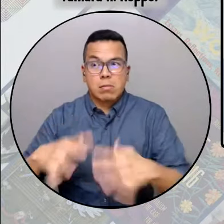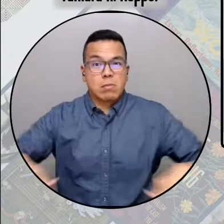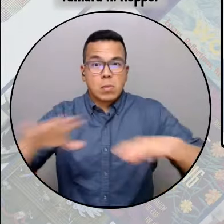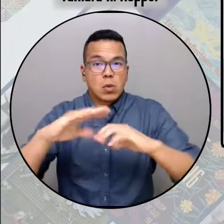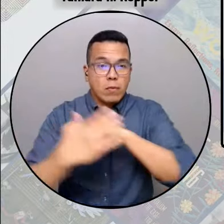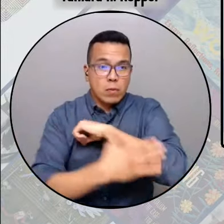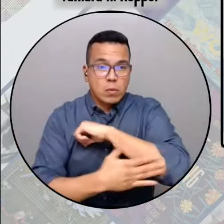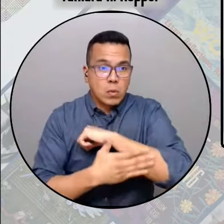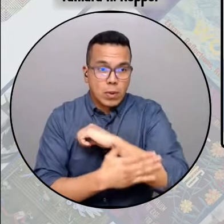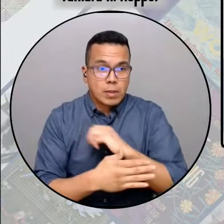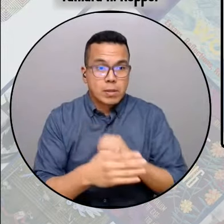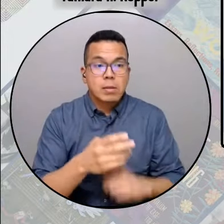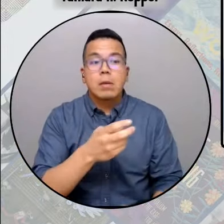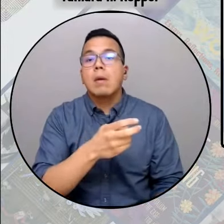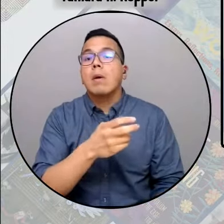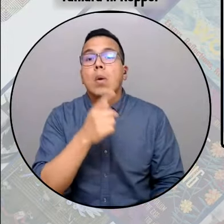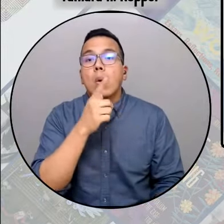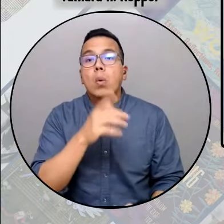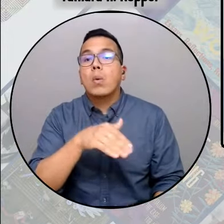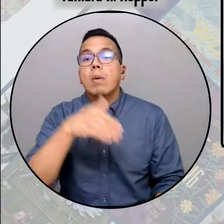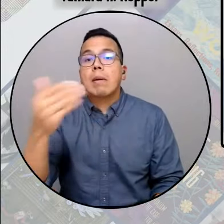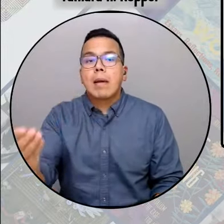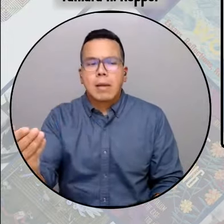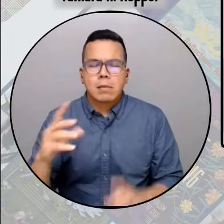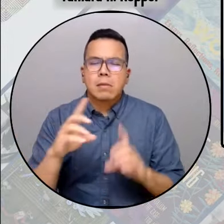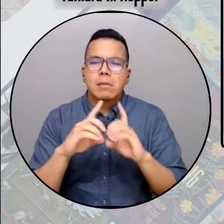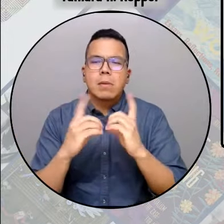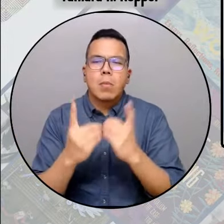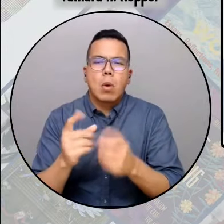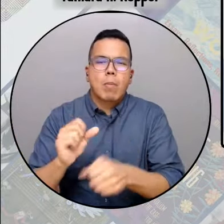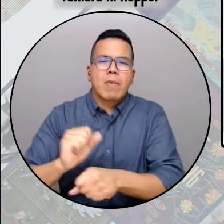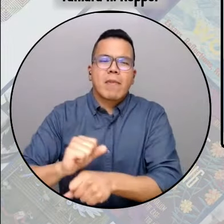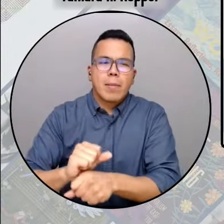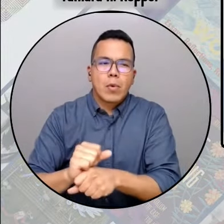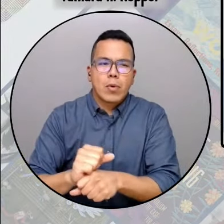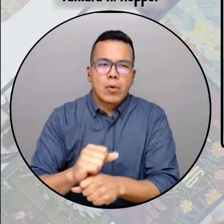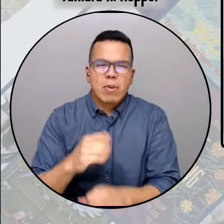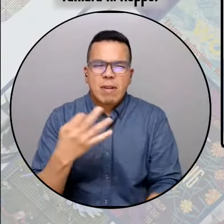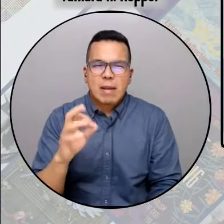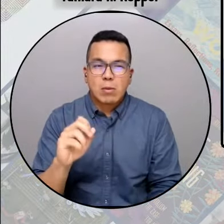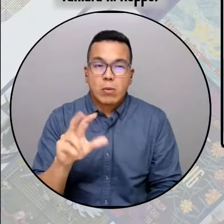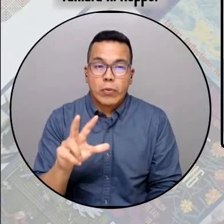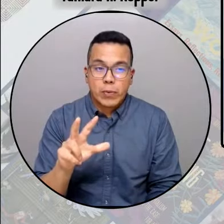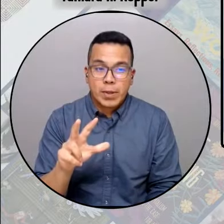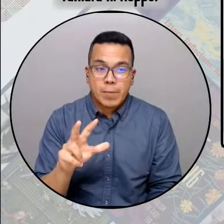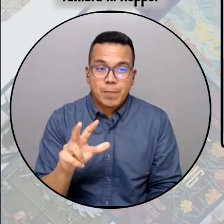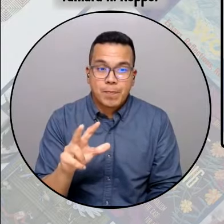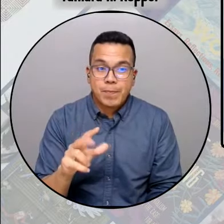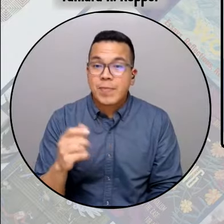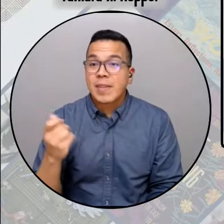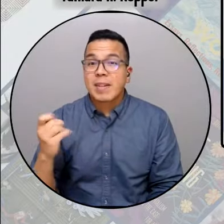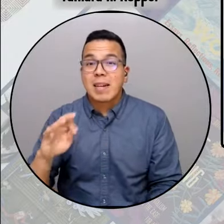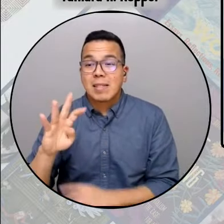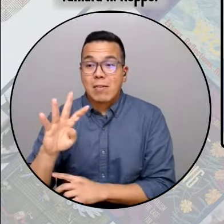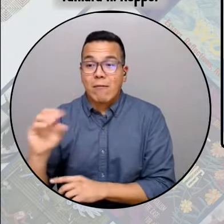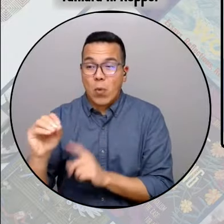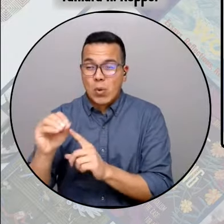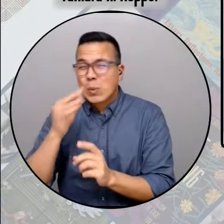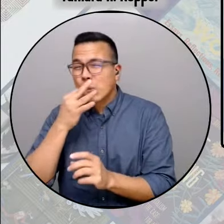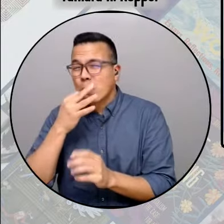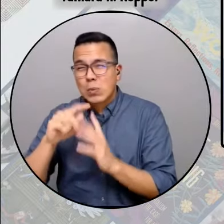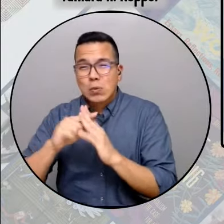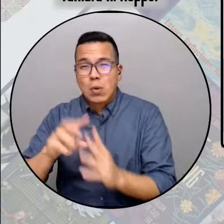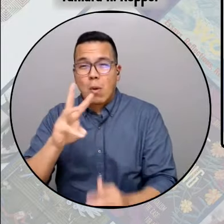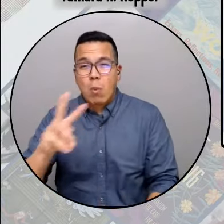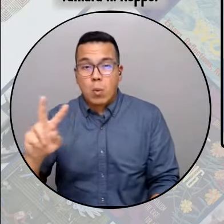1903. In 1940, as we are entering into World War II, it goes under the Department of Justice, which is kind of